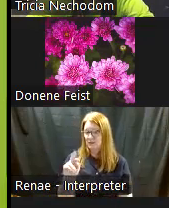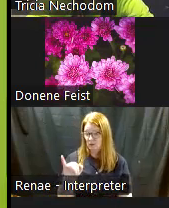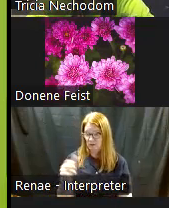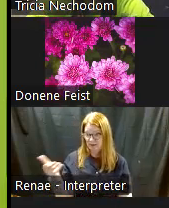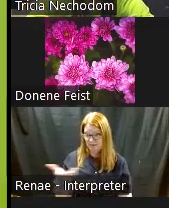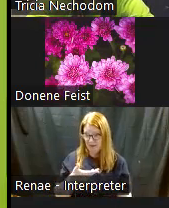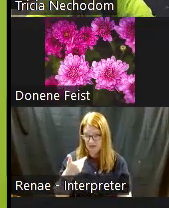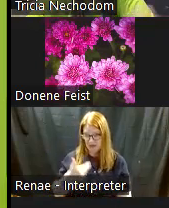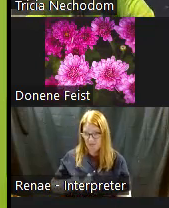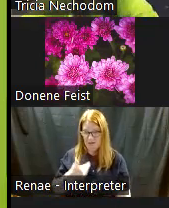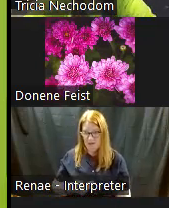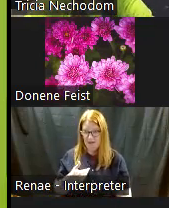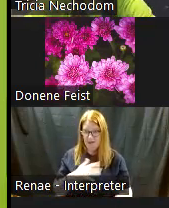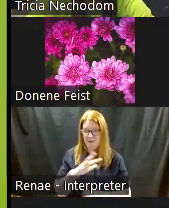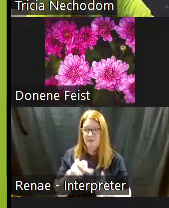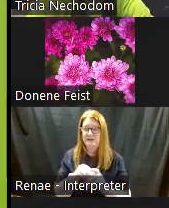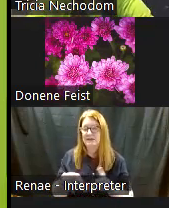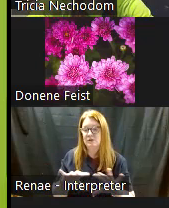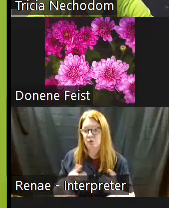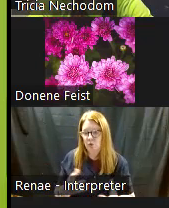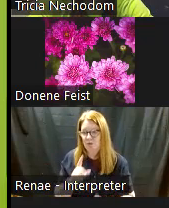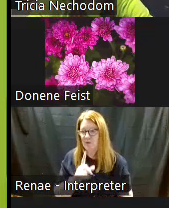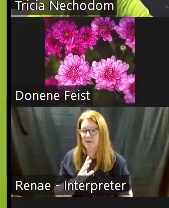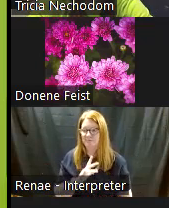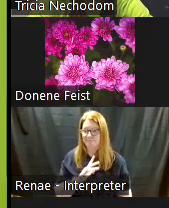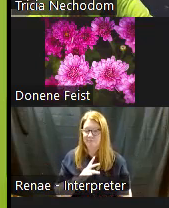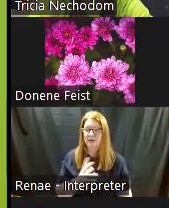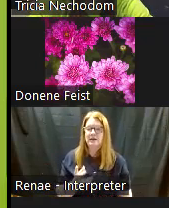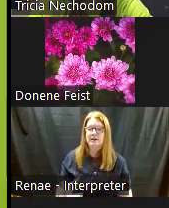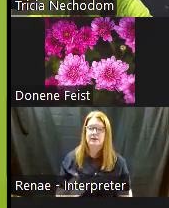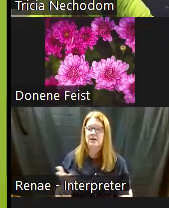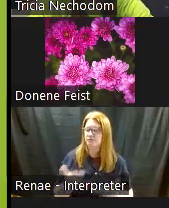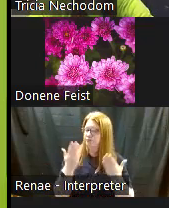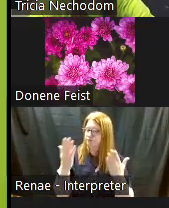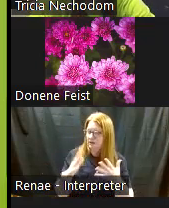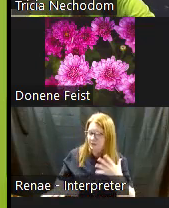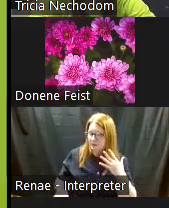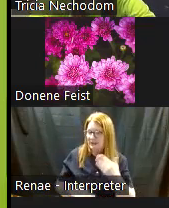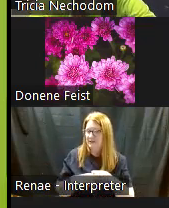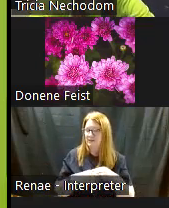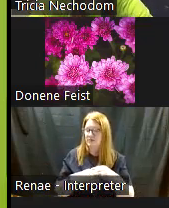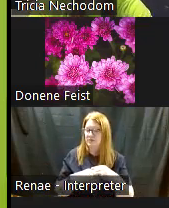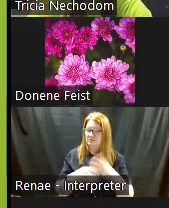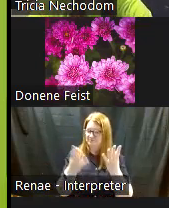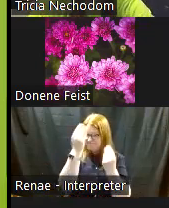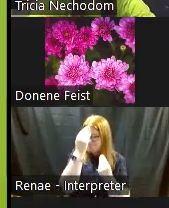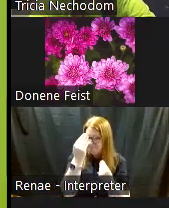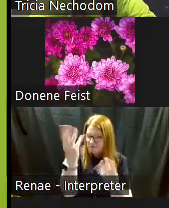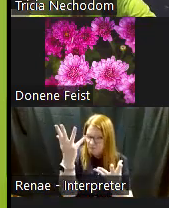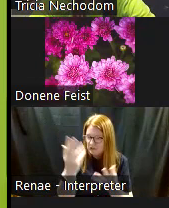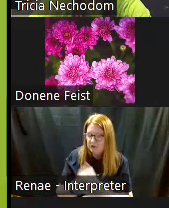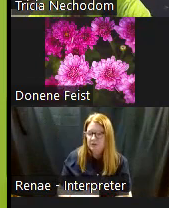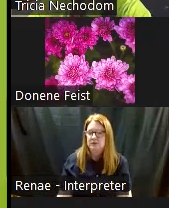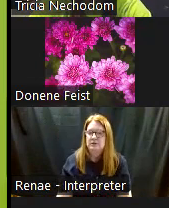me to be a participant in this group. I think it's great that we can offer some extra education to our families. I'm going